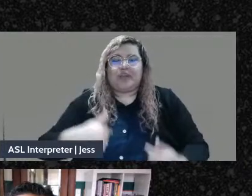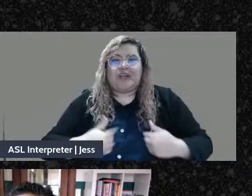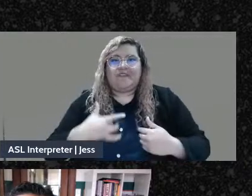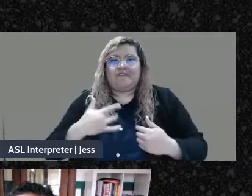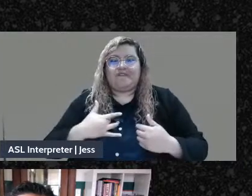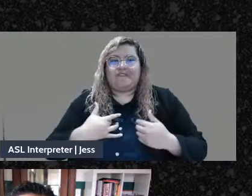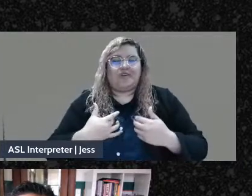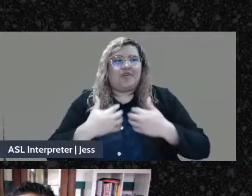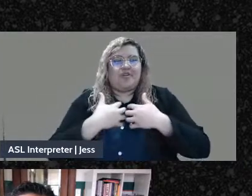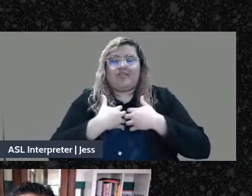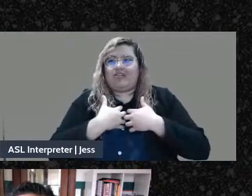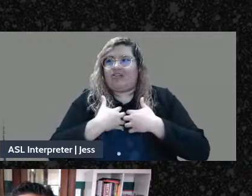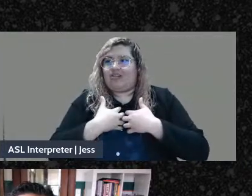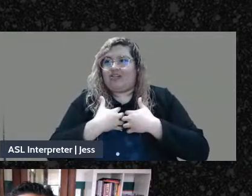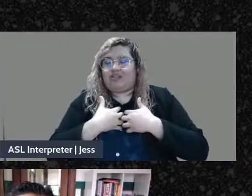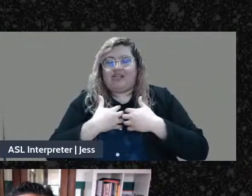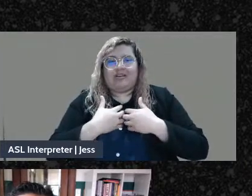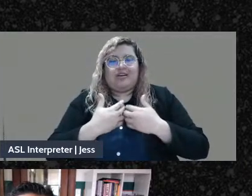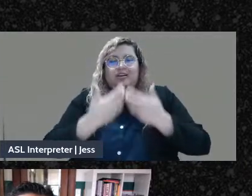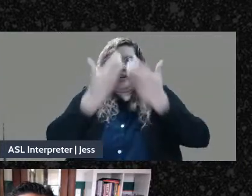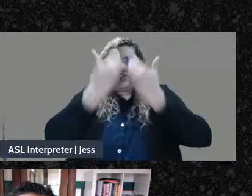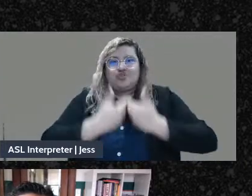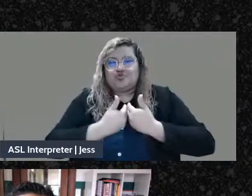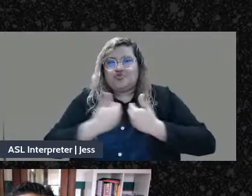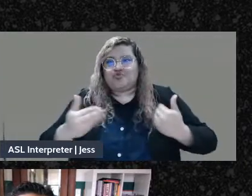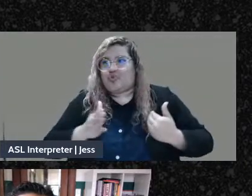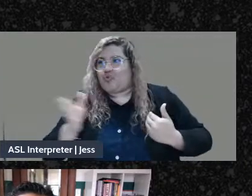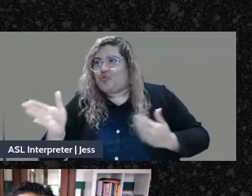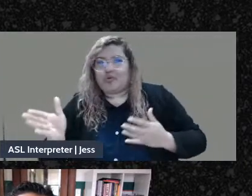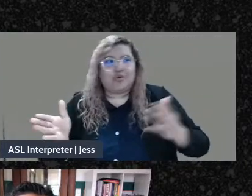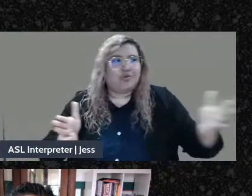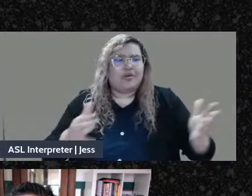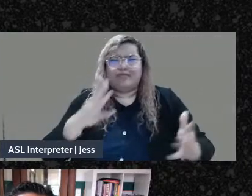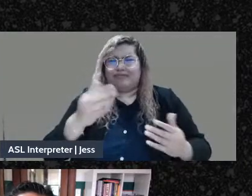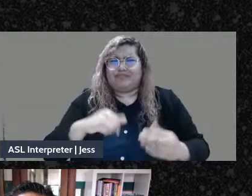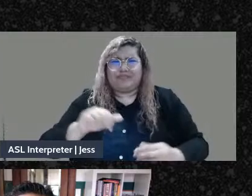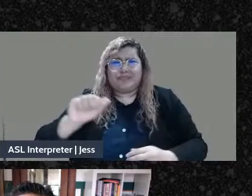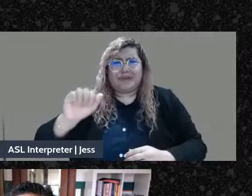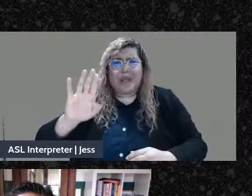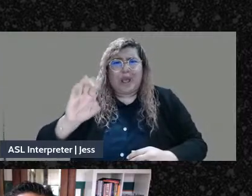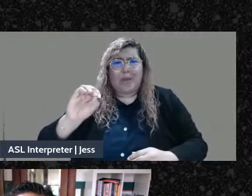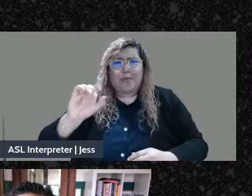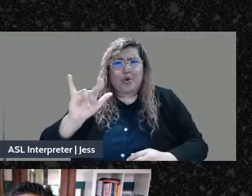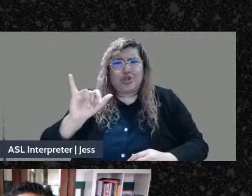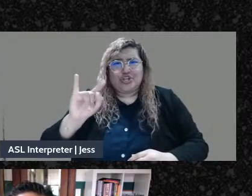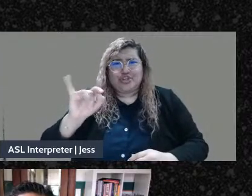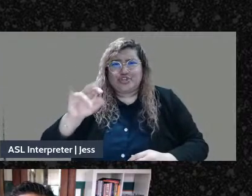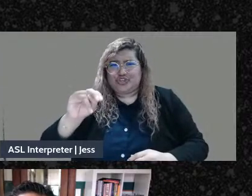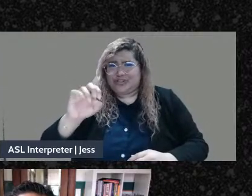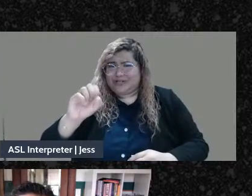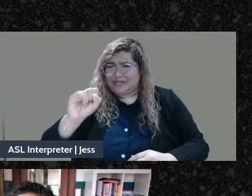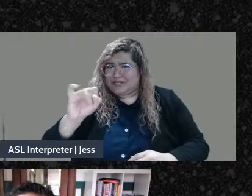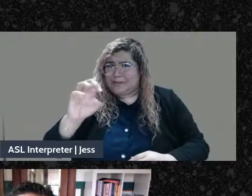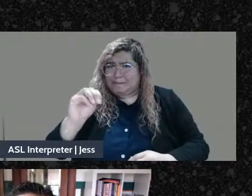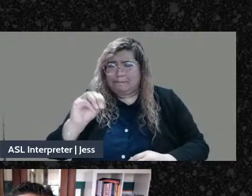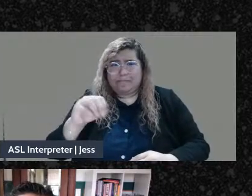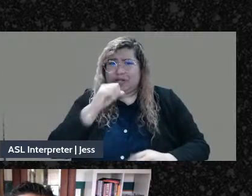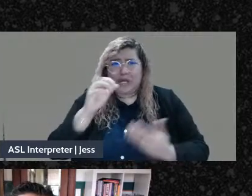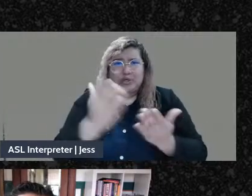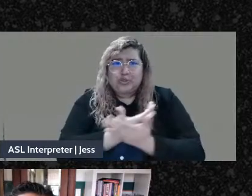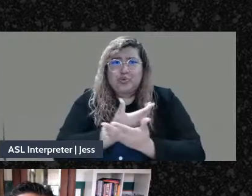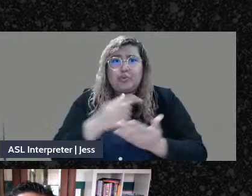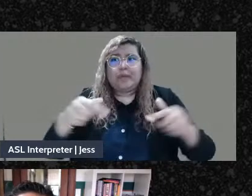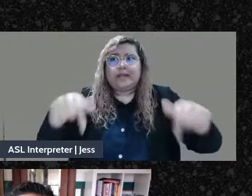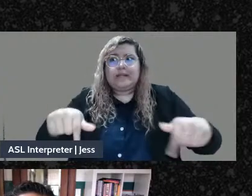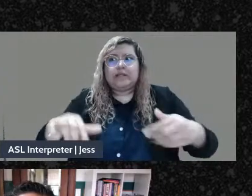I feel is like, you know, abolition isn't new, but we are in a very abrupt new phase of experimenting